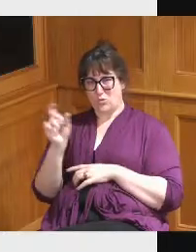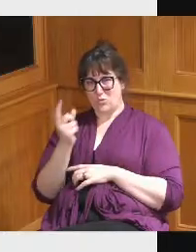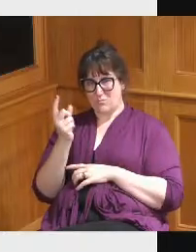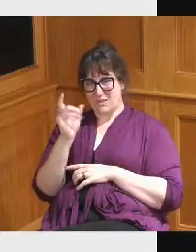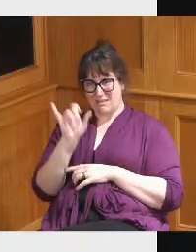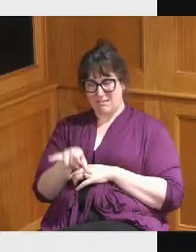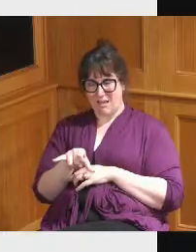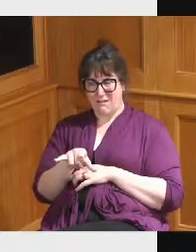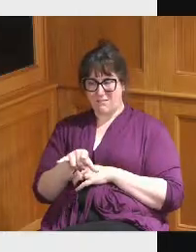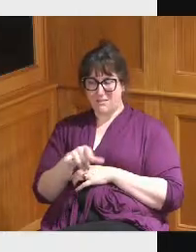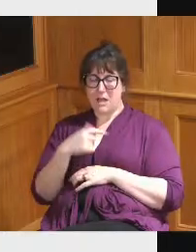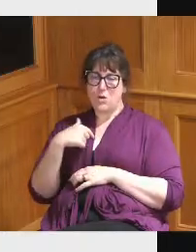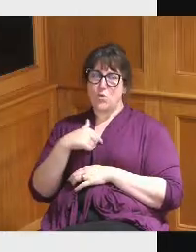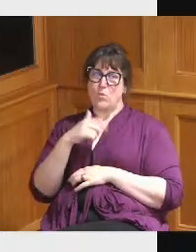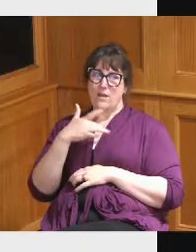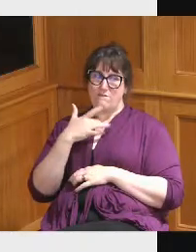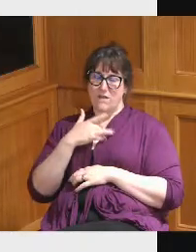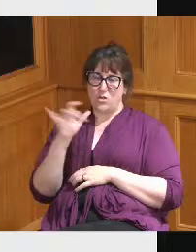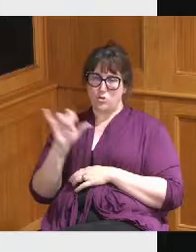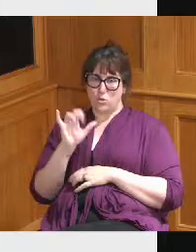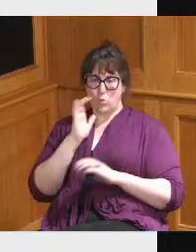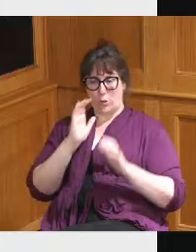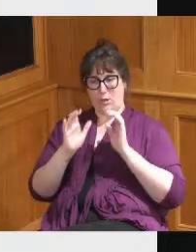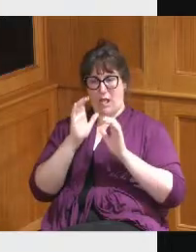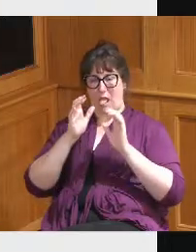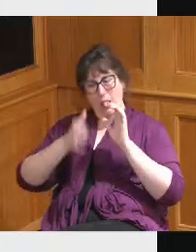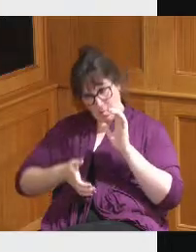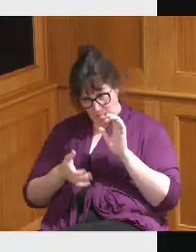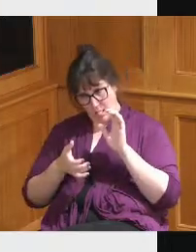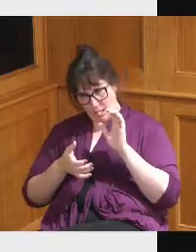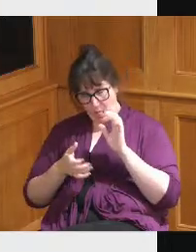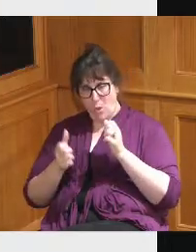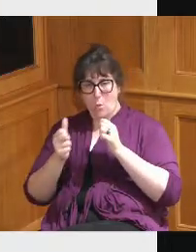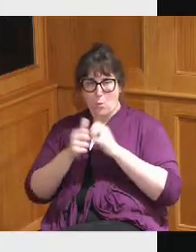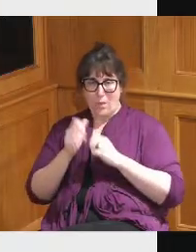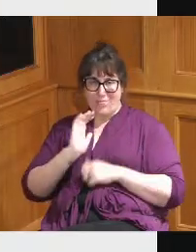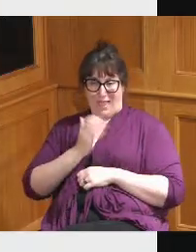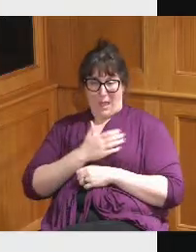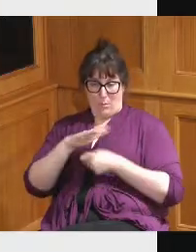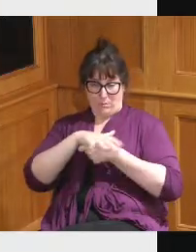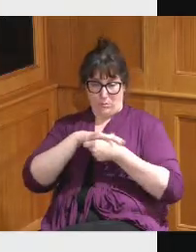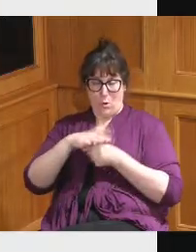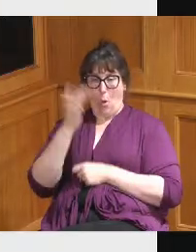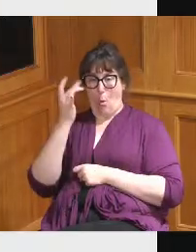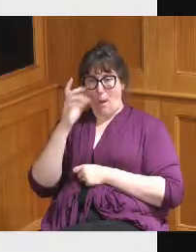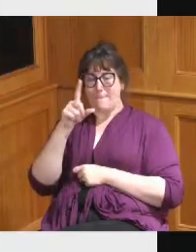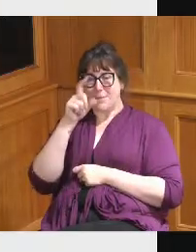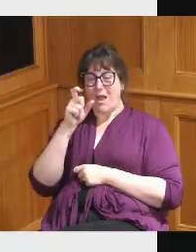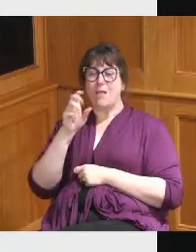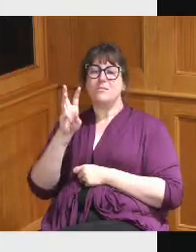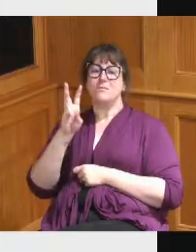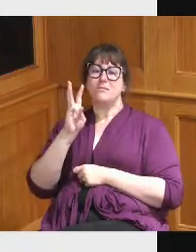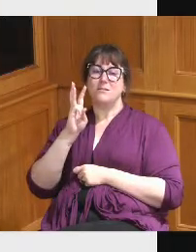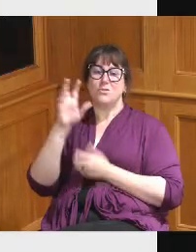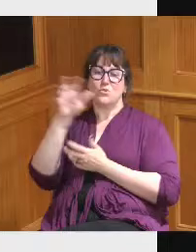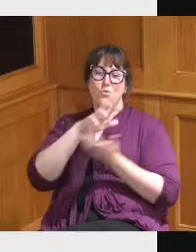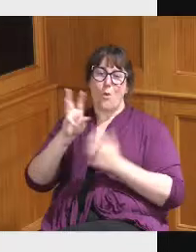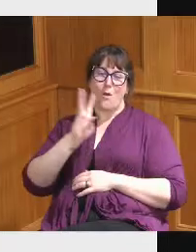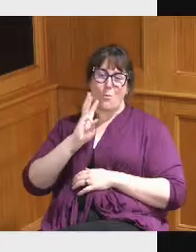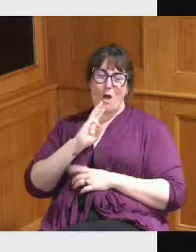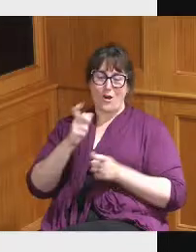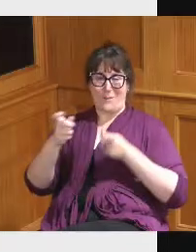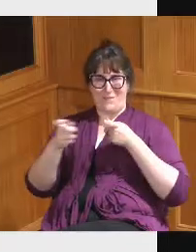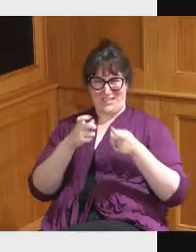then we definitely felt that there were some communication challenges in our region because of the way stormwater is managed. And we have